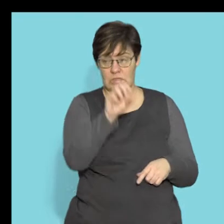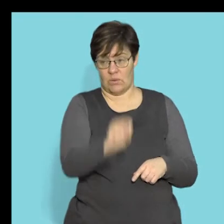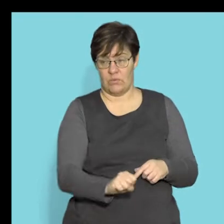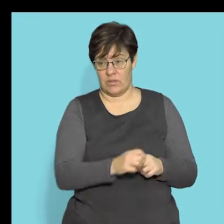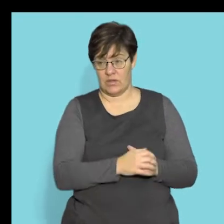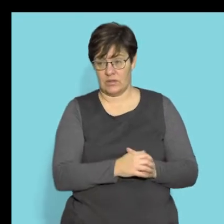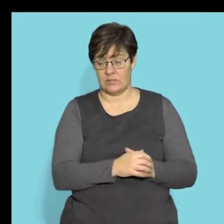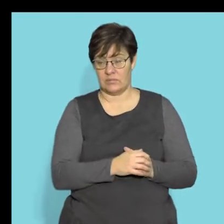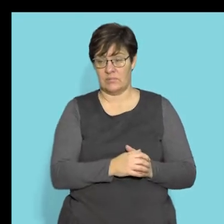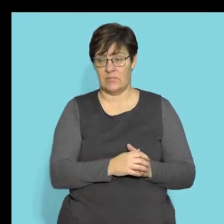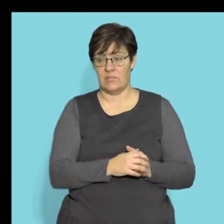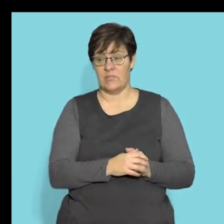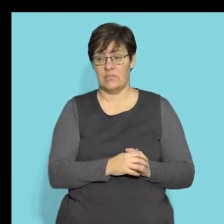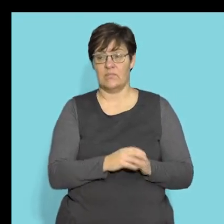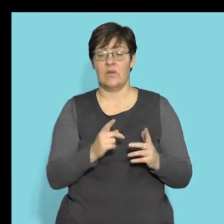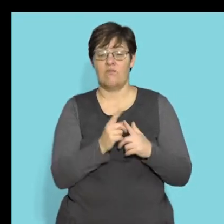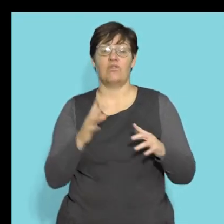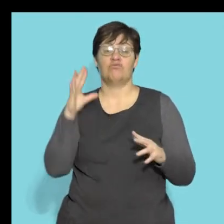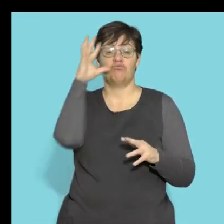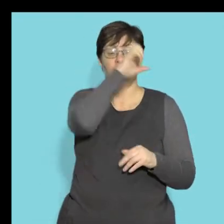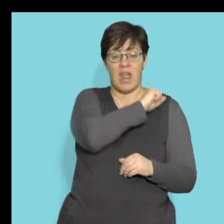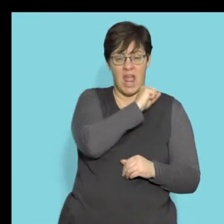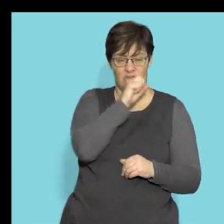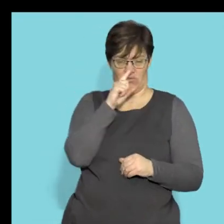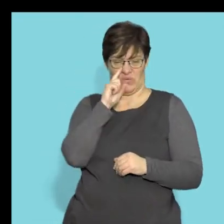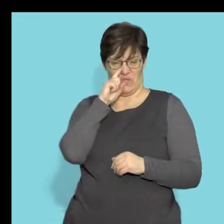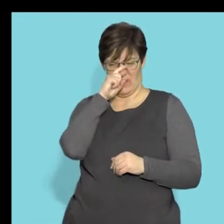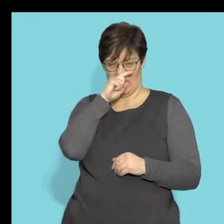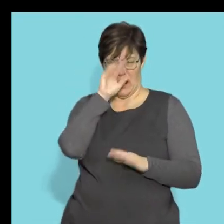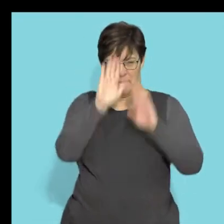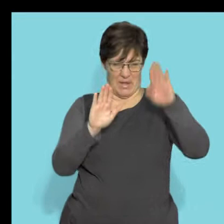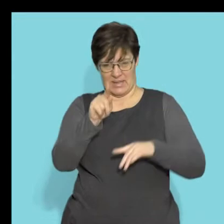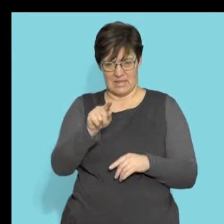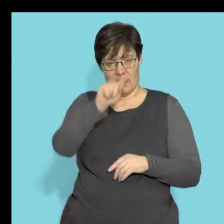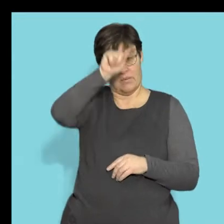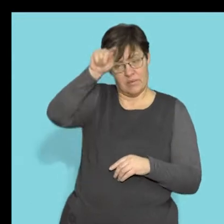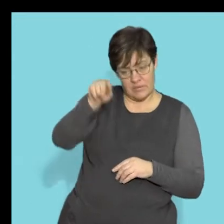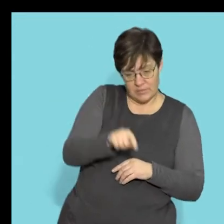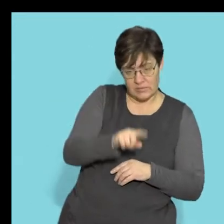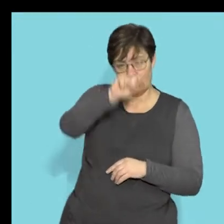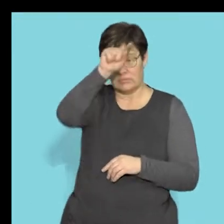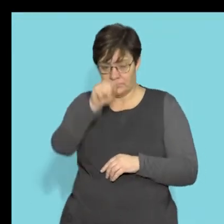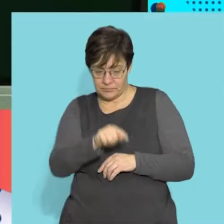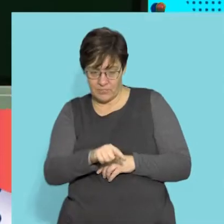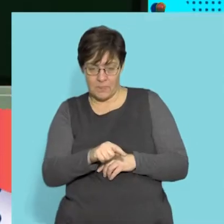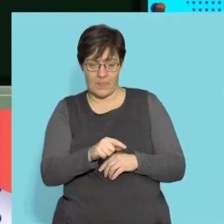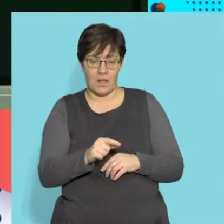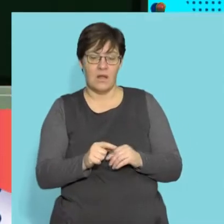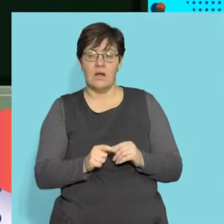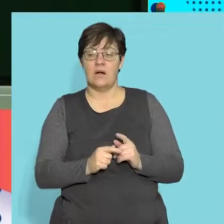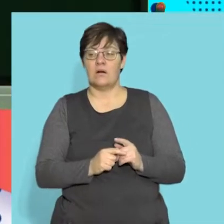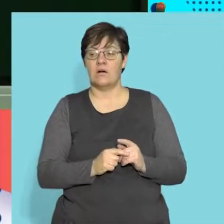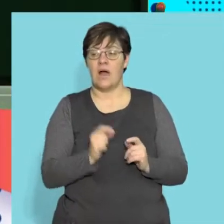to south. And so we have this really strange looking pattern that's kind